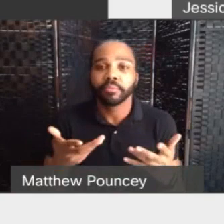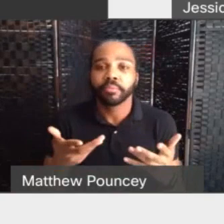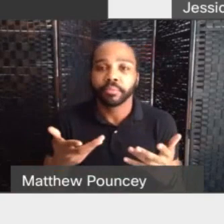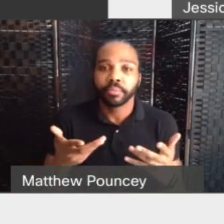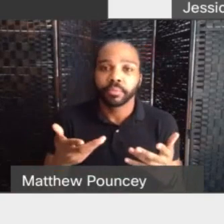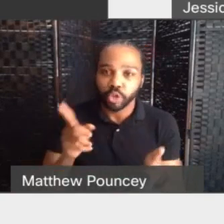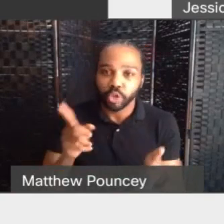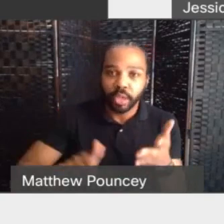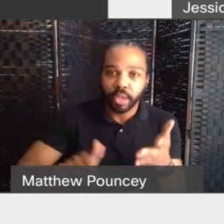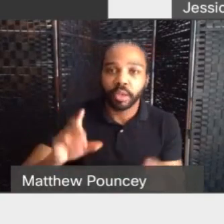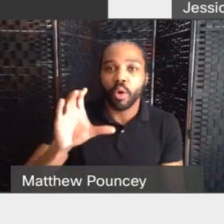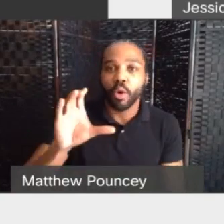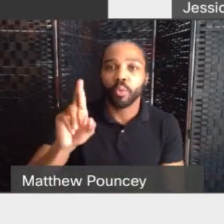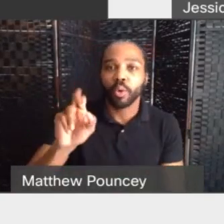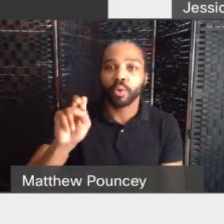go to